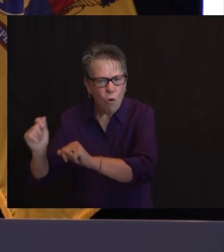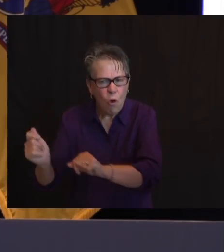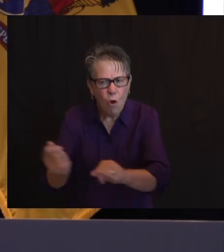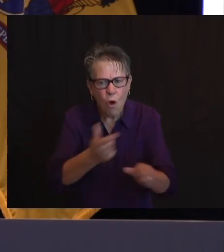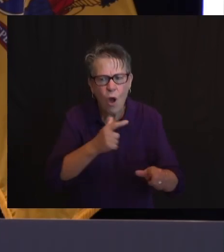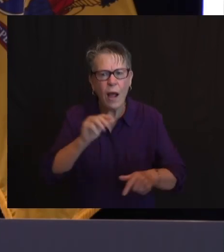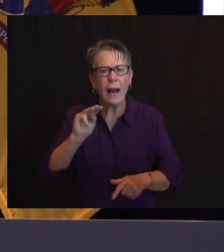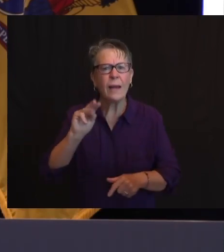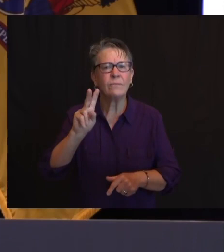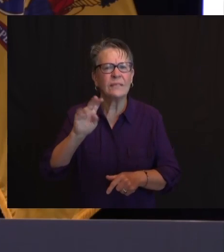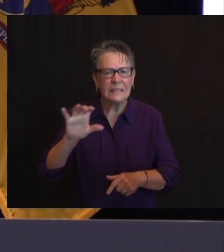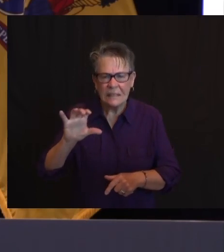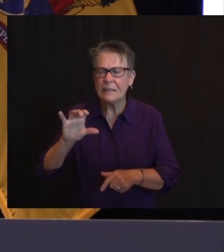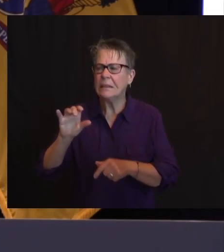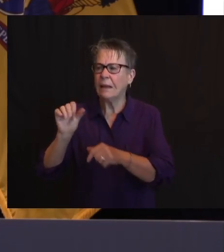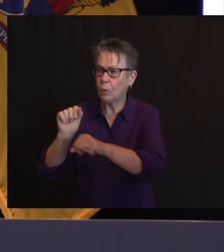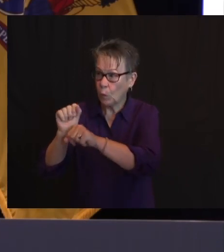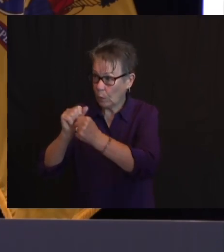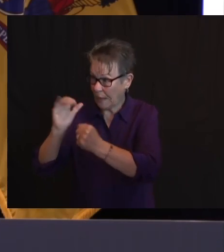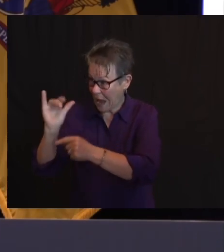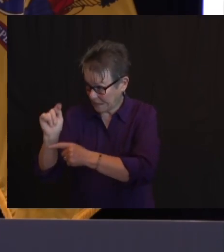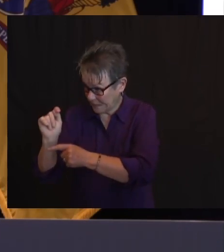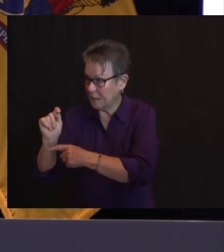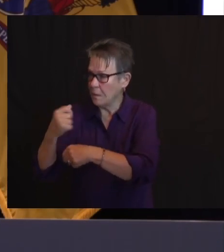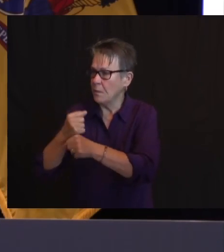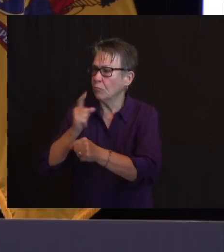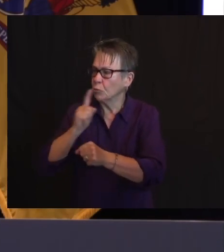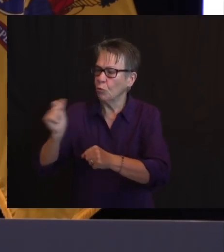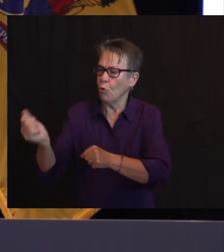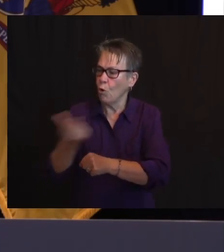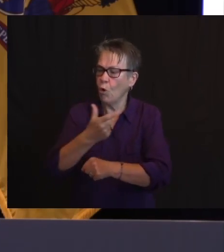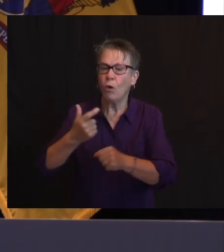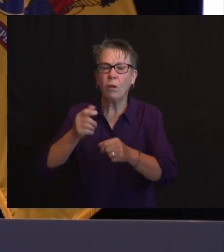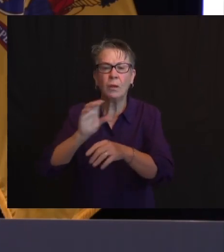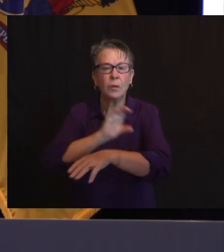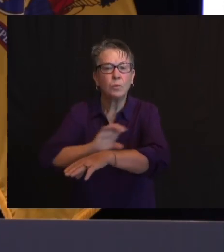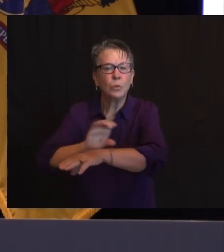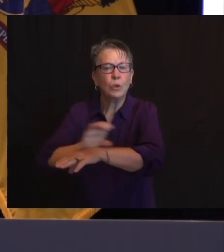that. I will say this.